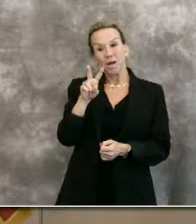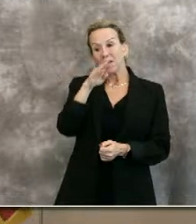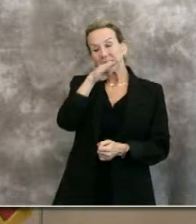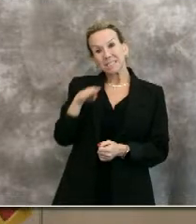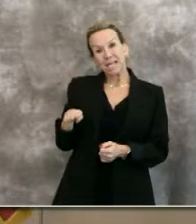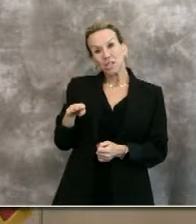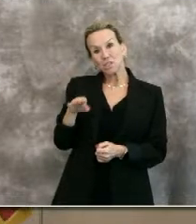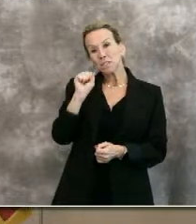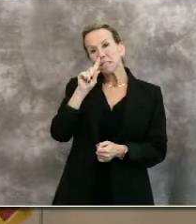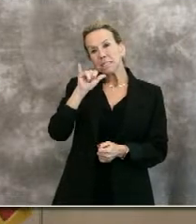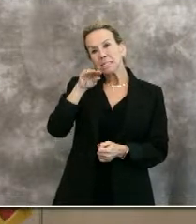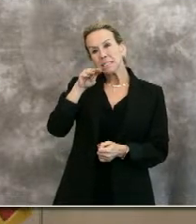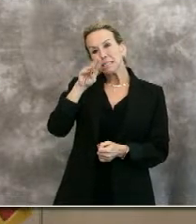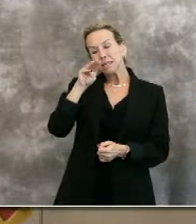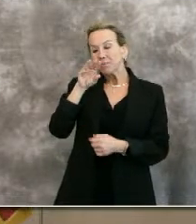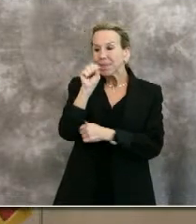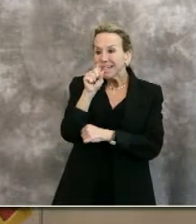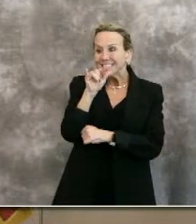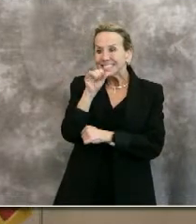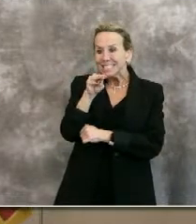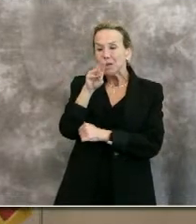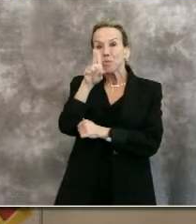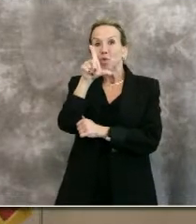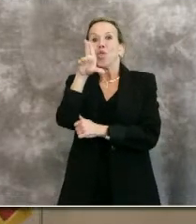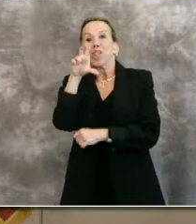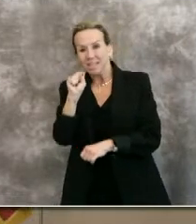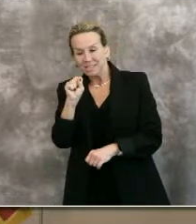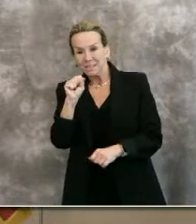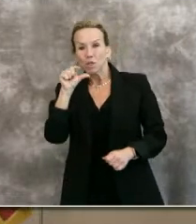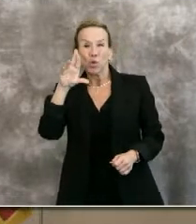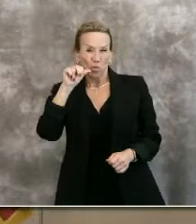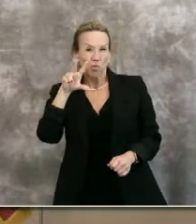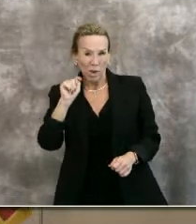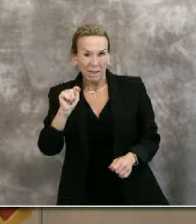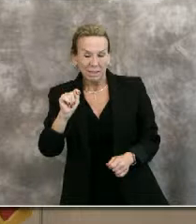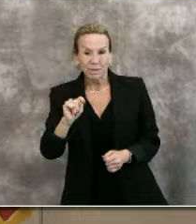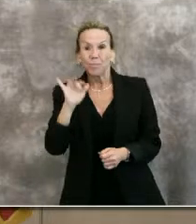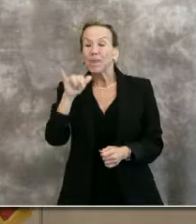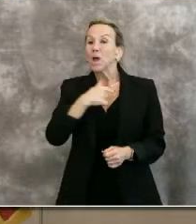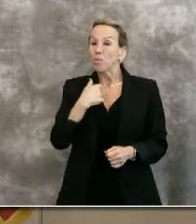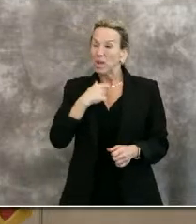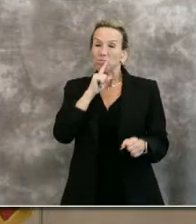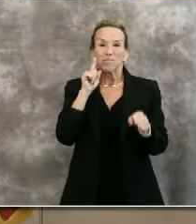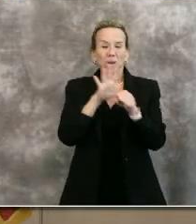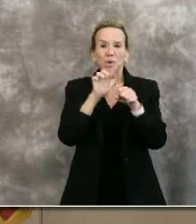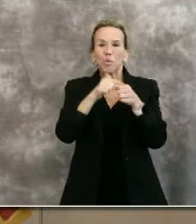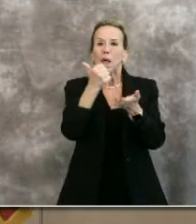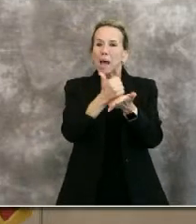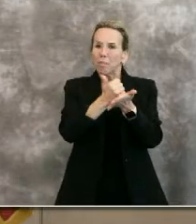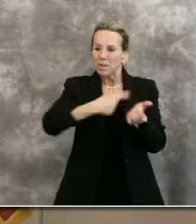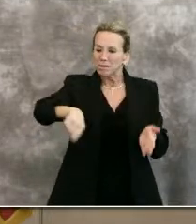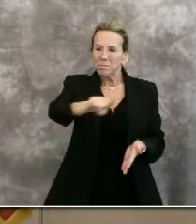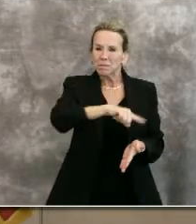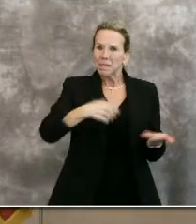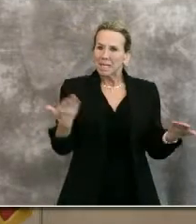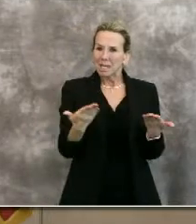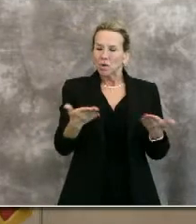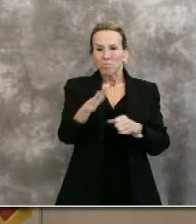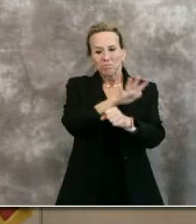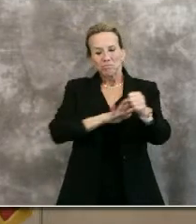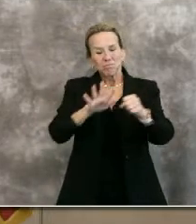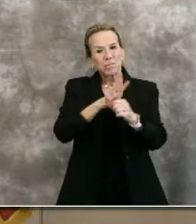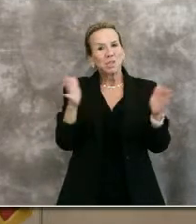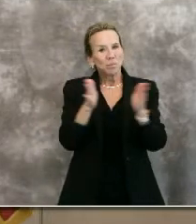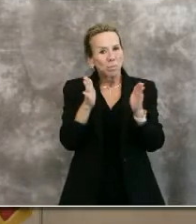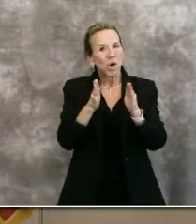san-diego-county.gov/stimulus grant. We are committed to helping small businesses in our region survive and recover from